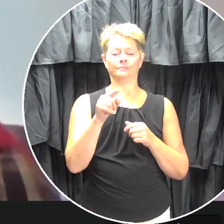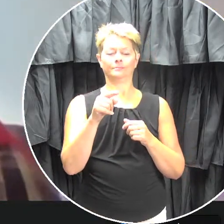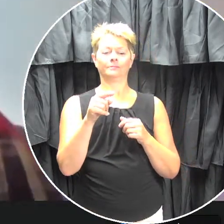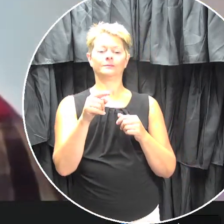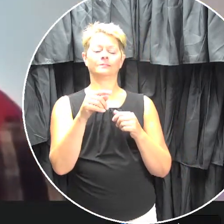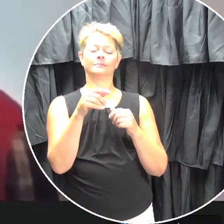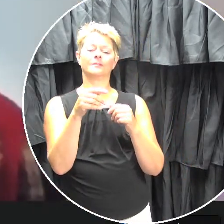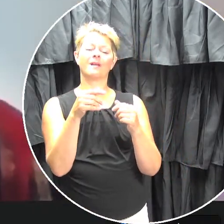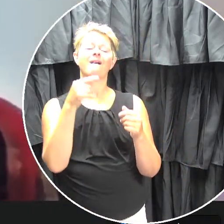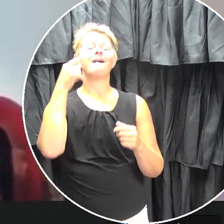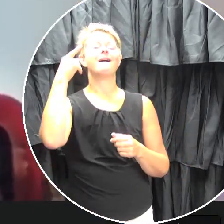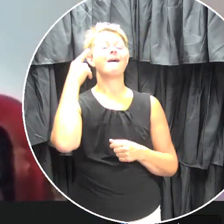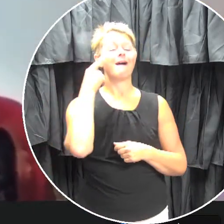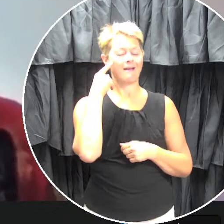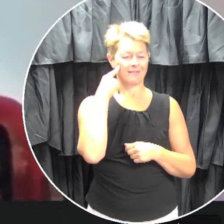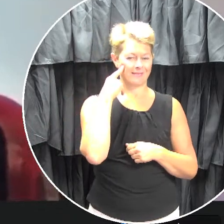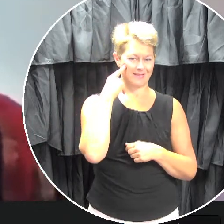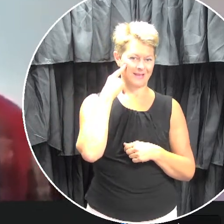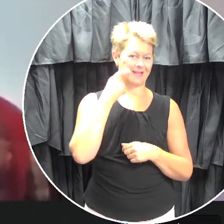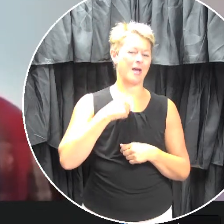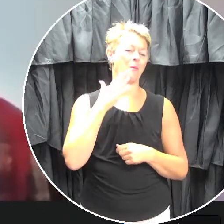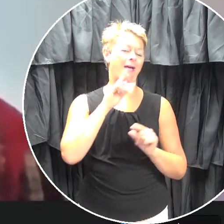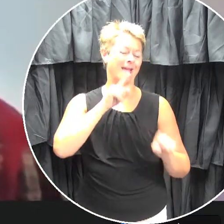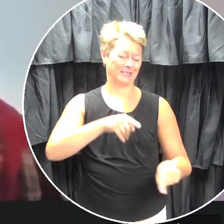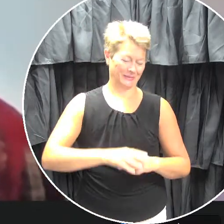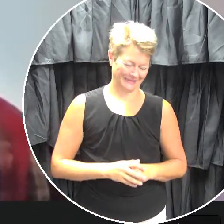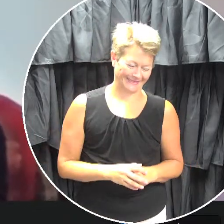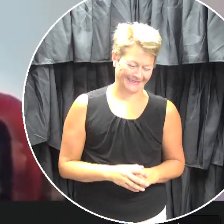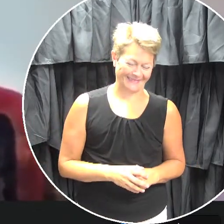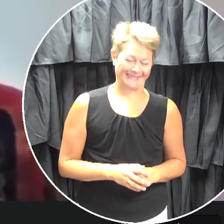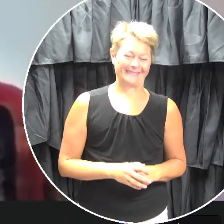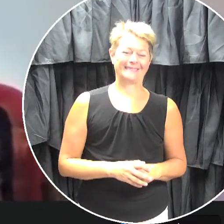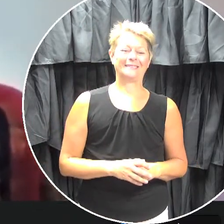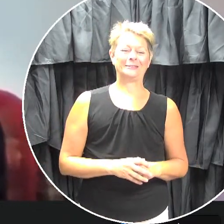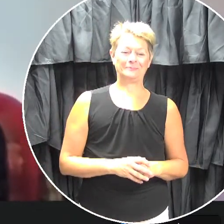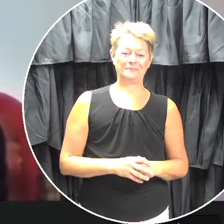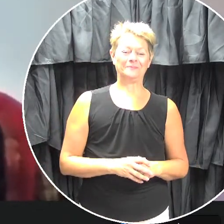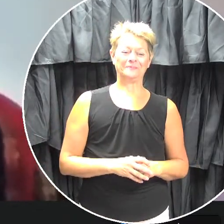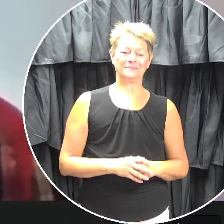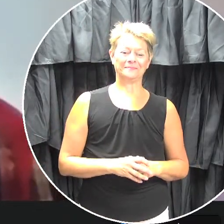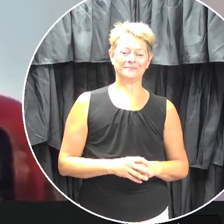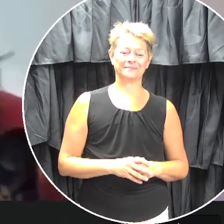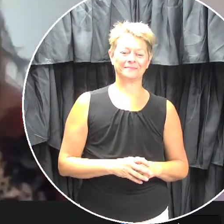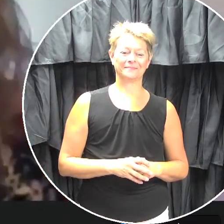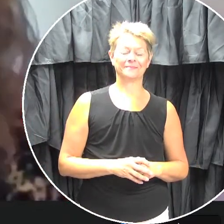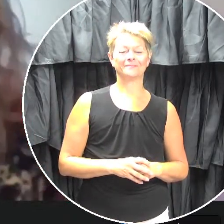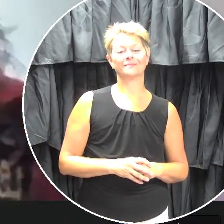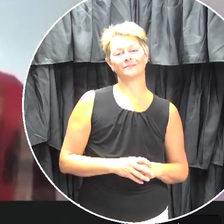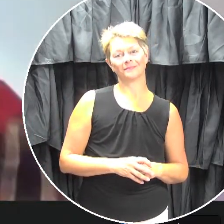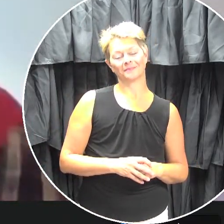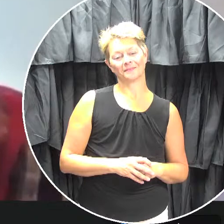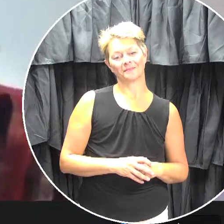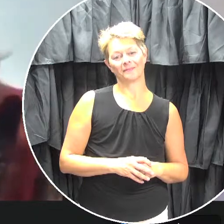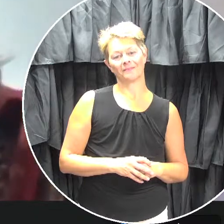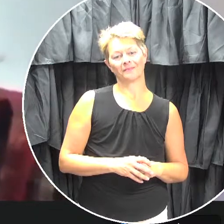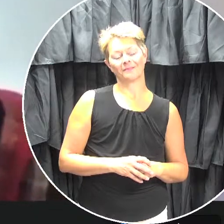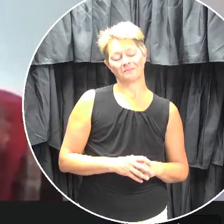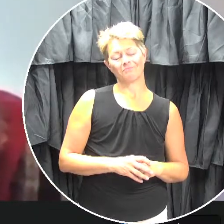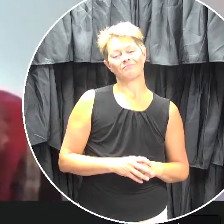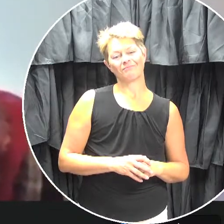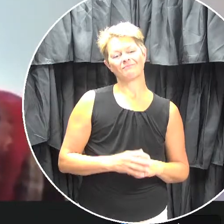I think we can. I can take that one. So there is some